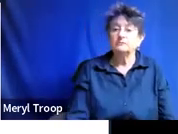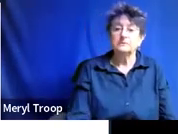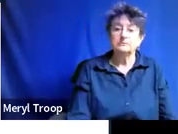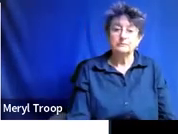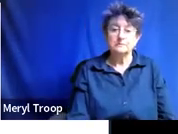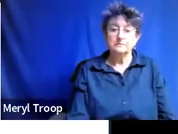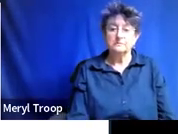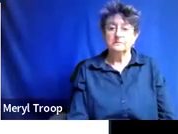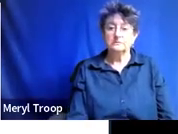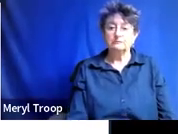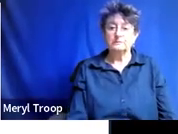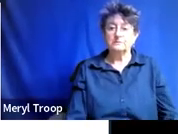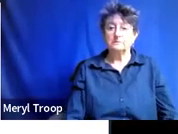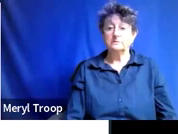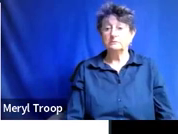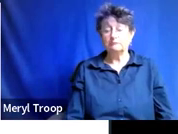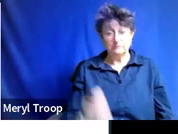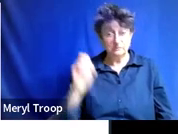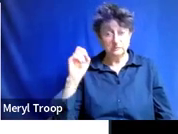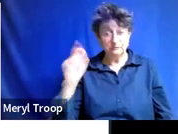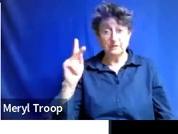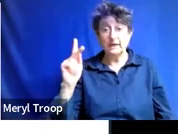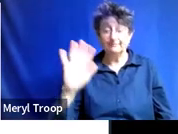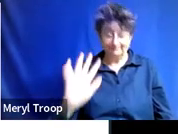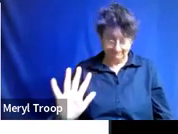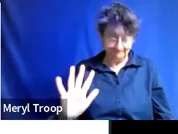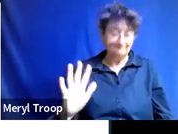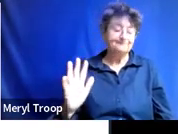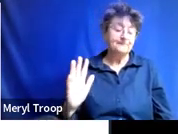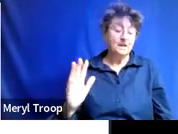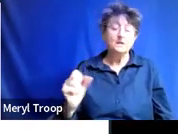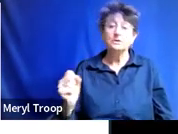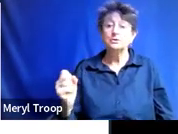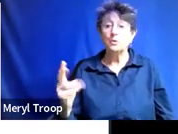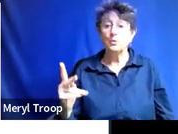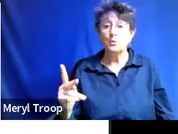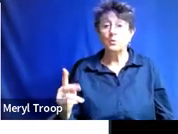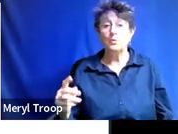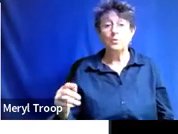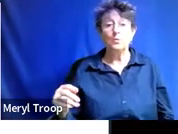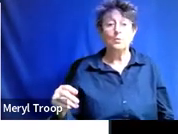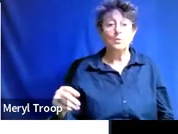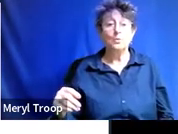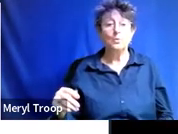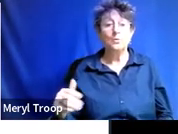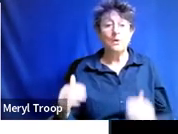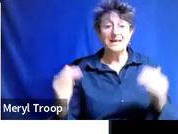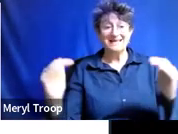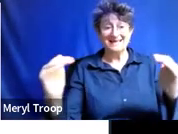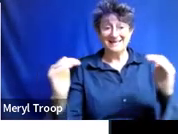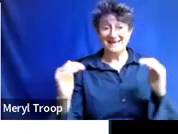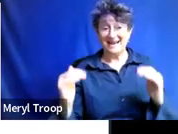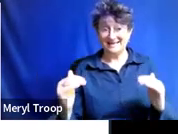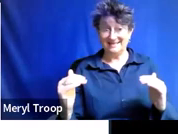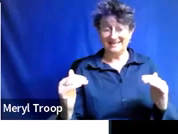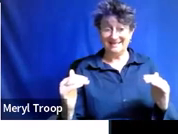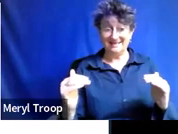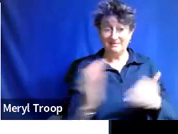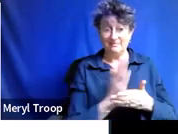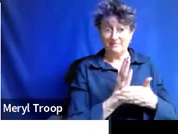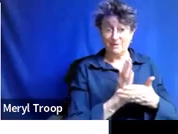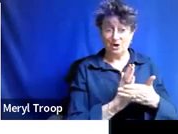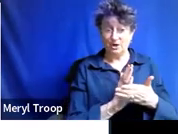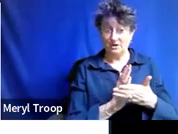Okay. All right, great. So the next piece of the transition plan that we look at,